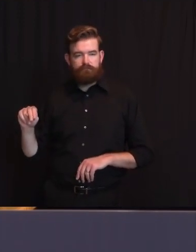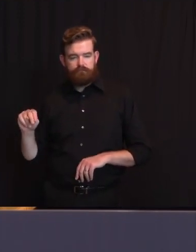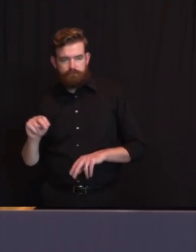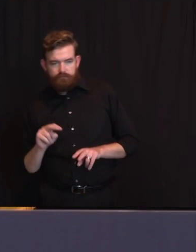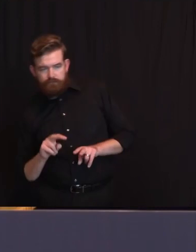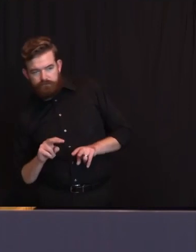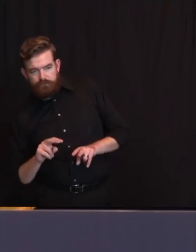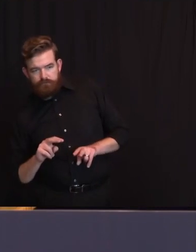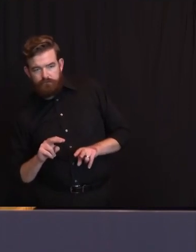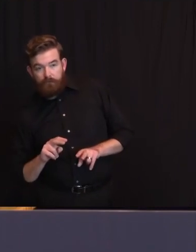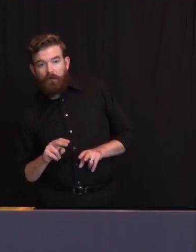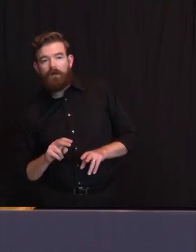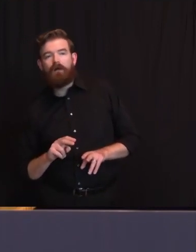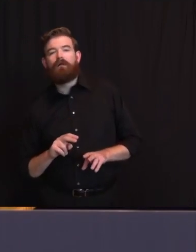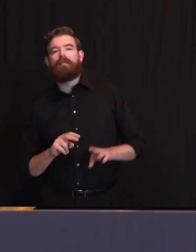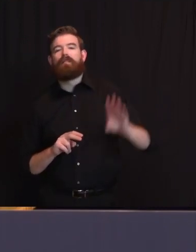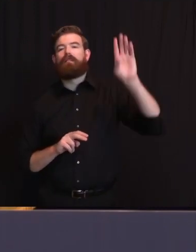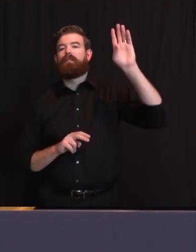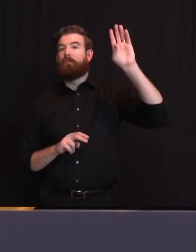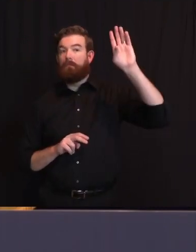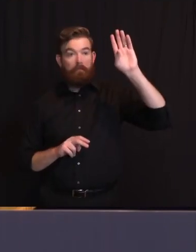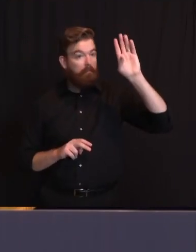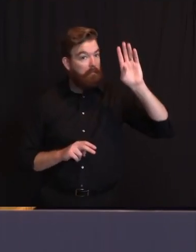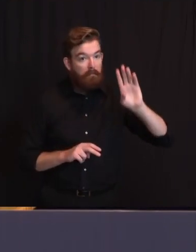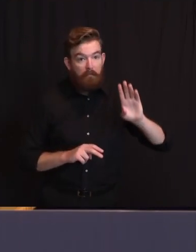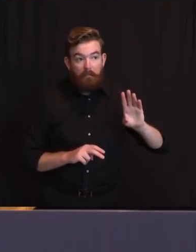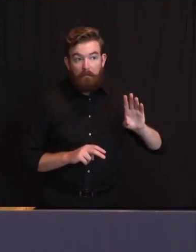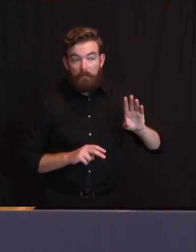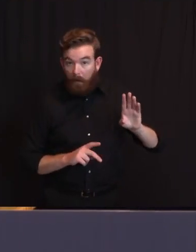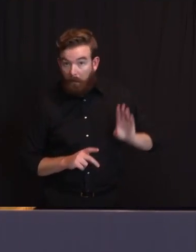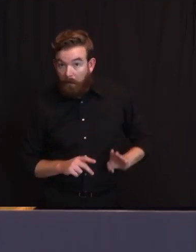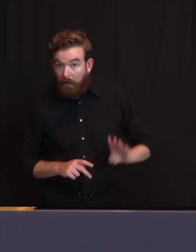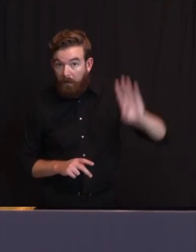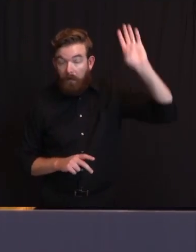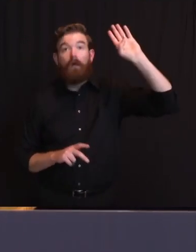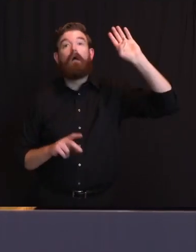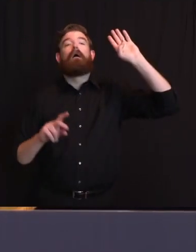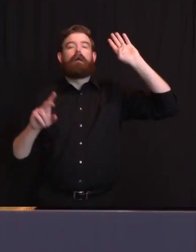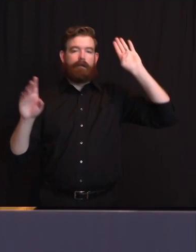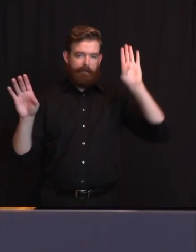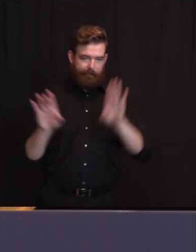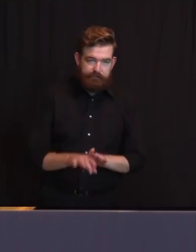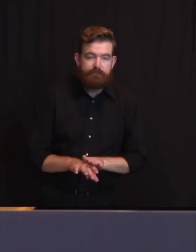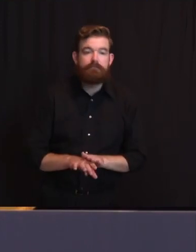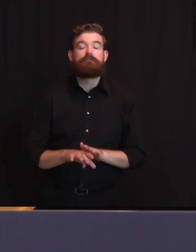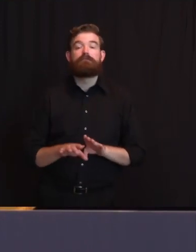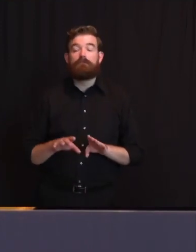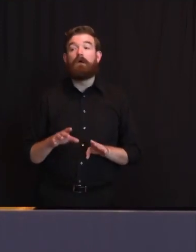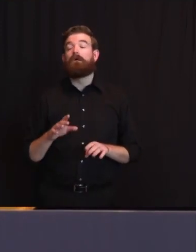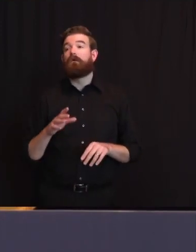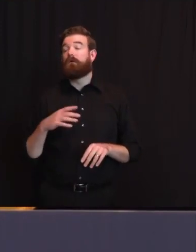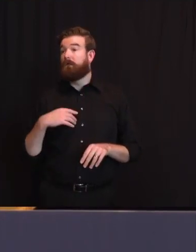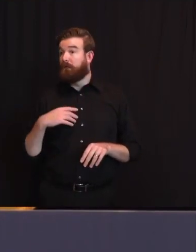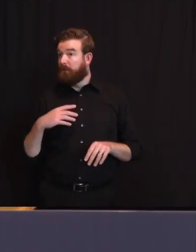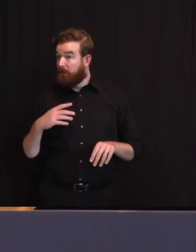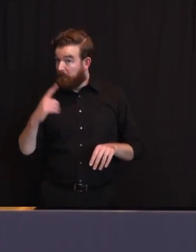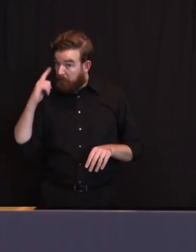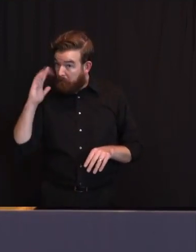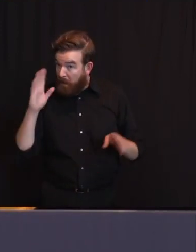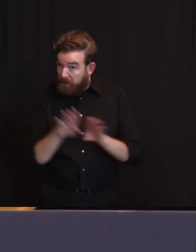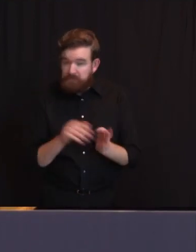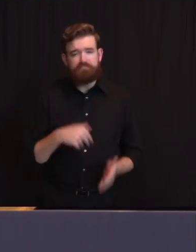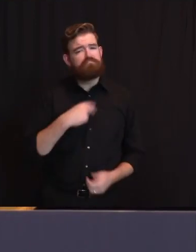absolutely reserve that right. But we're not doing this anticipating that that's going to happen. Businesses and offices safe to return. Matt,